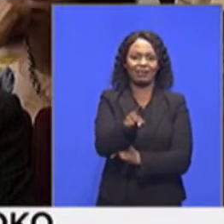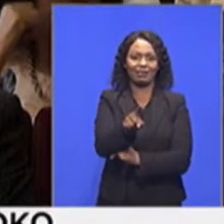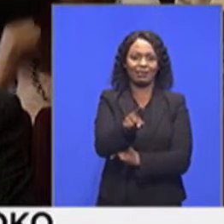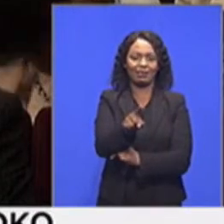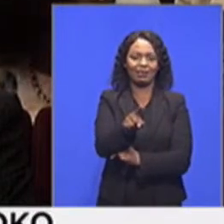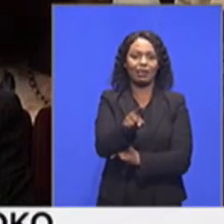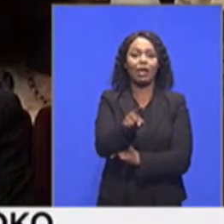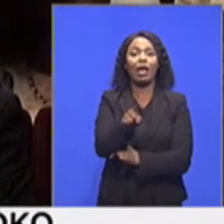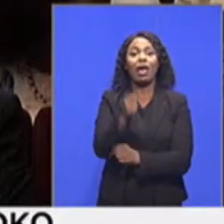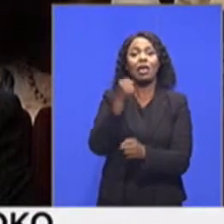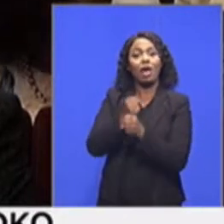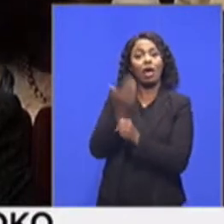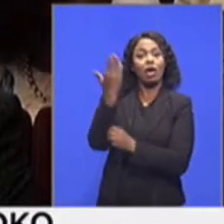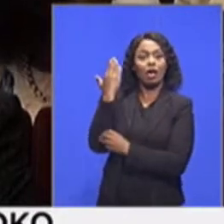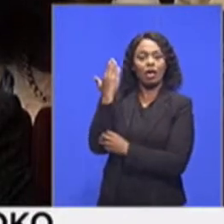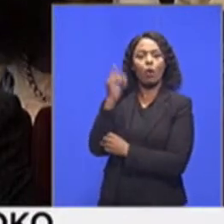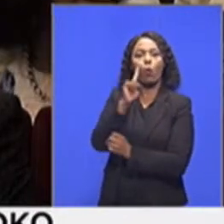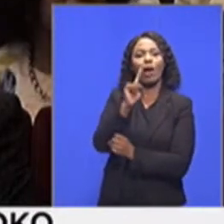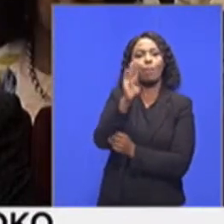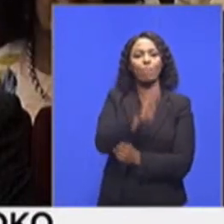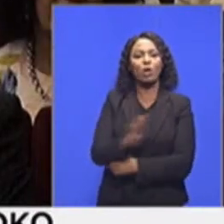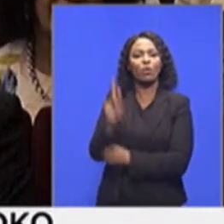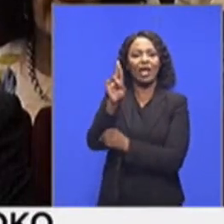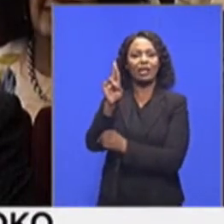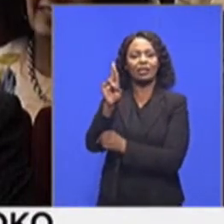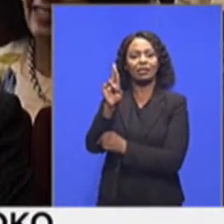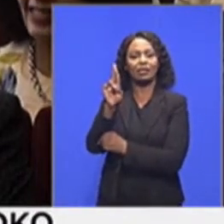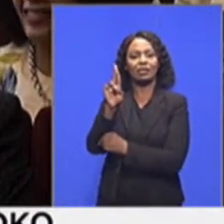Last year, we had 1 billion rand in 4 grants.